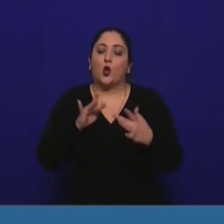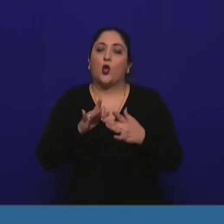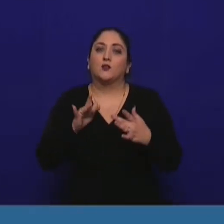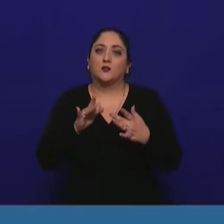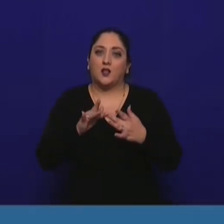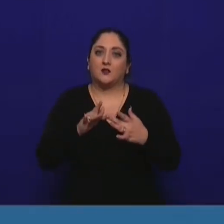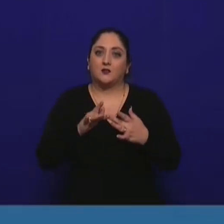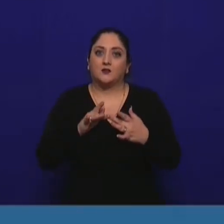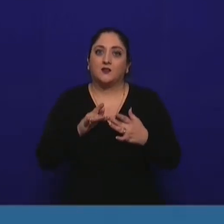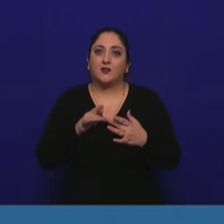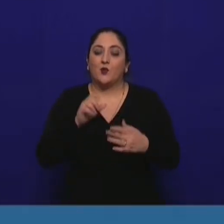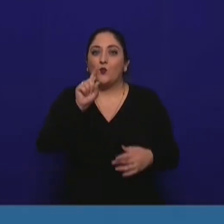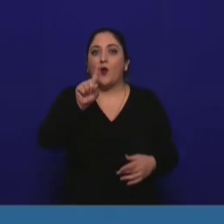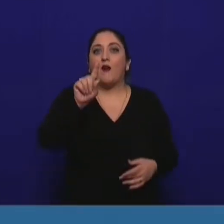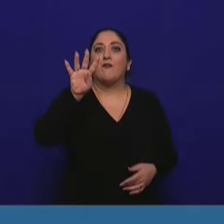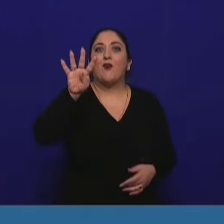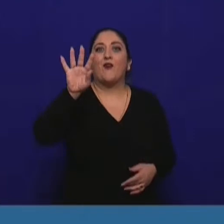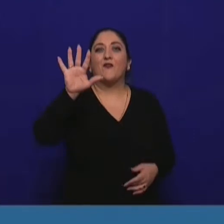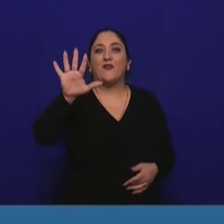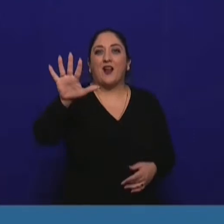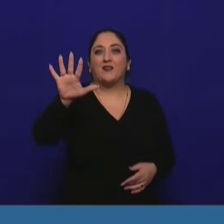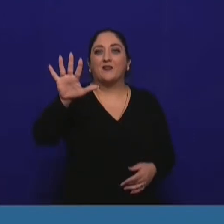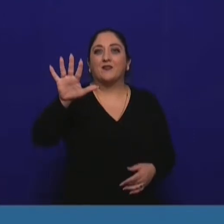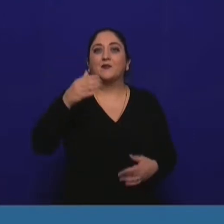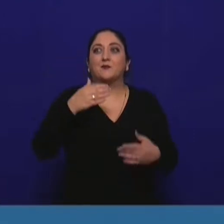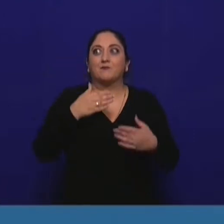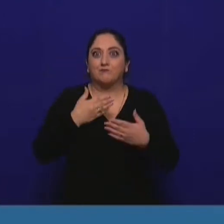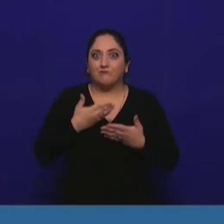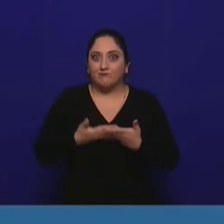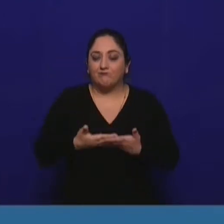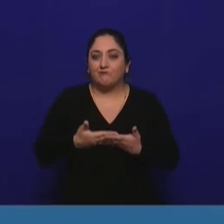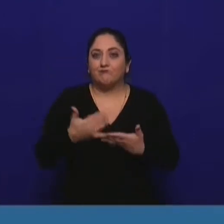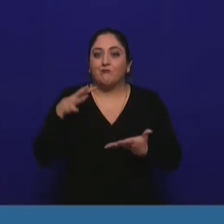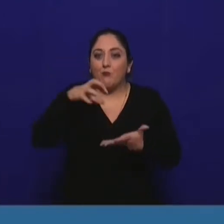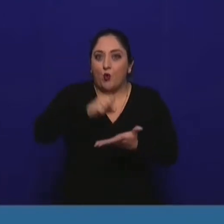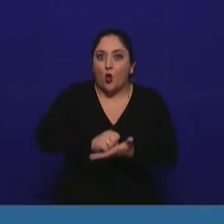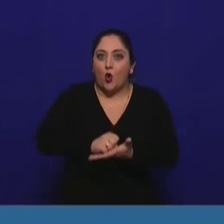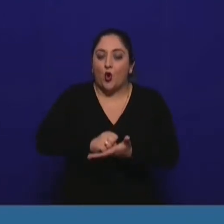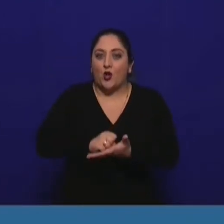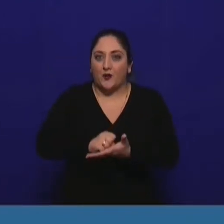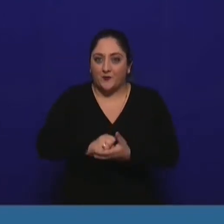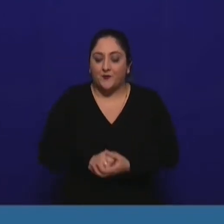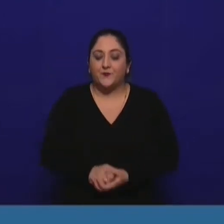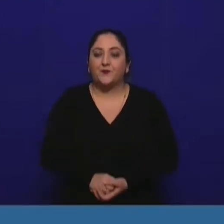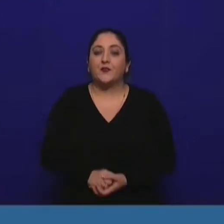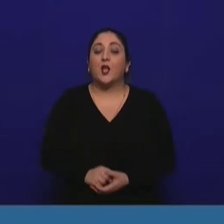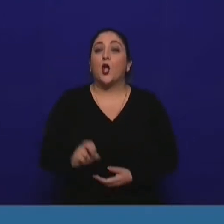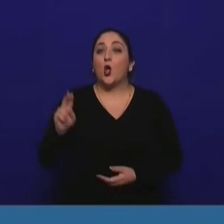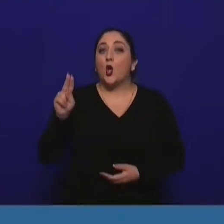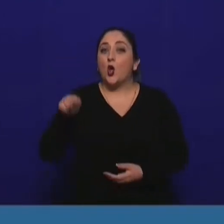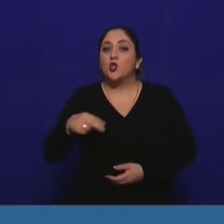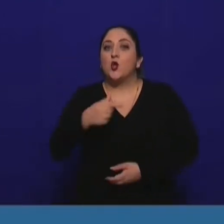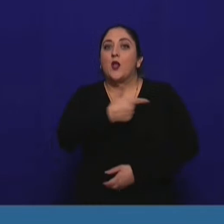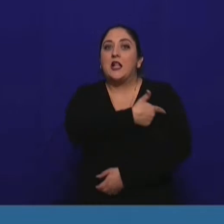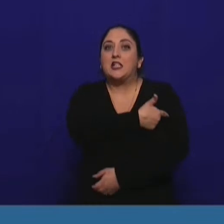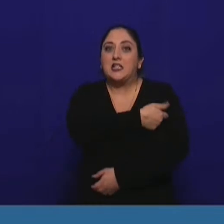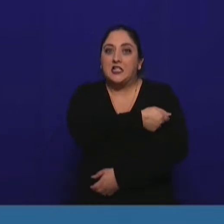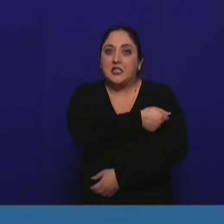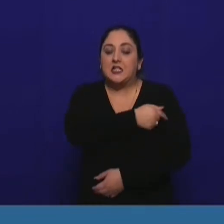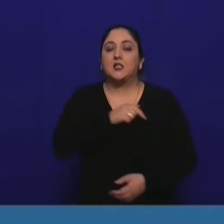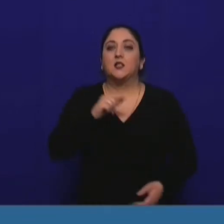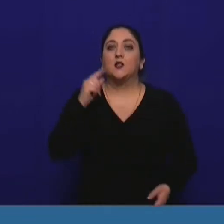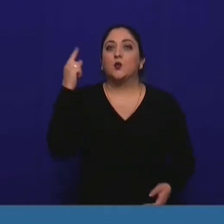our helpline 145 so that we will book you an appointment. We are also ongoing with vaccination of